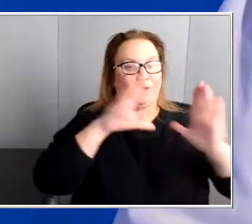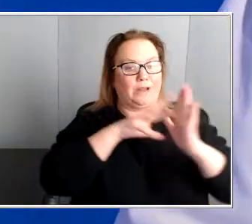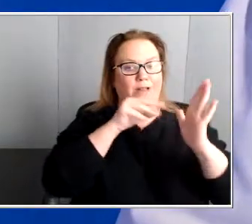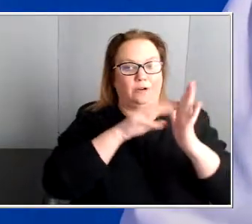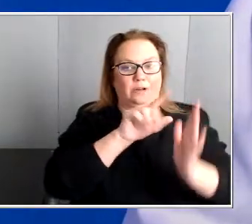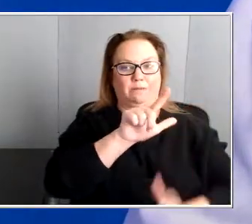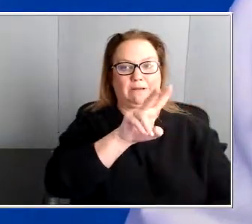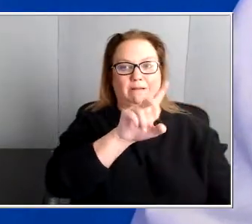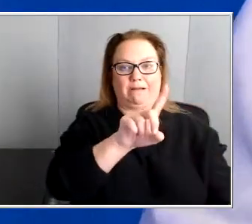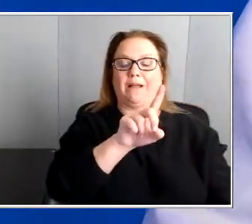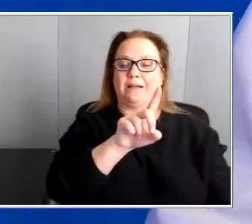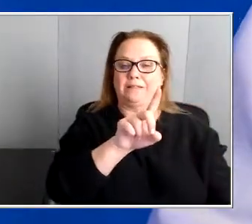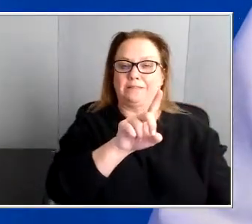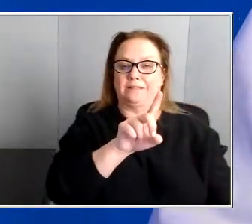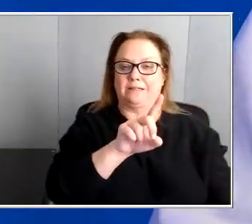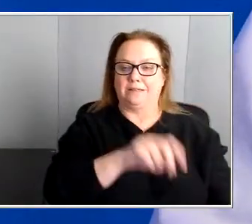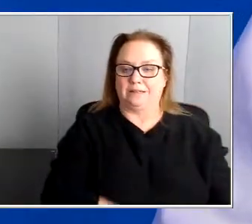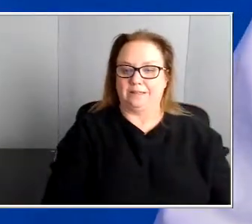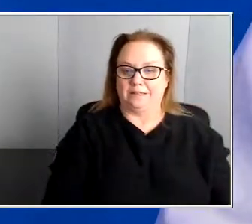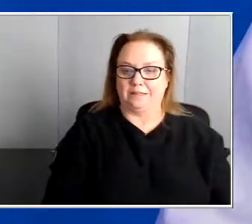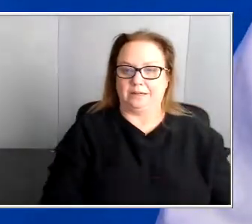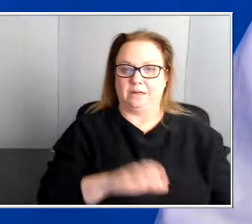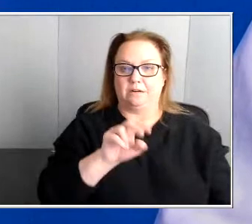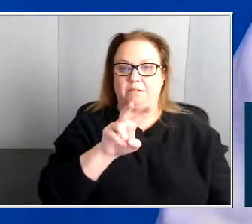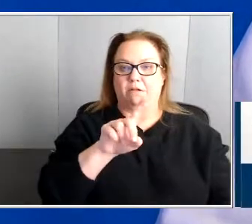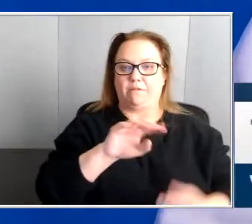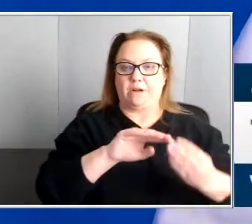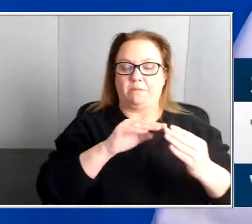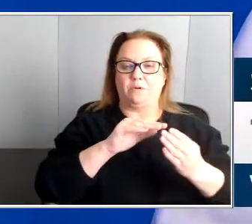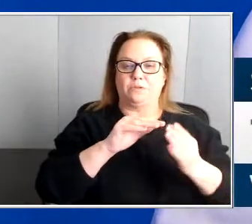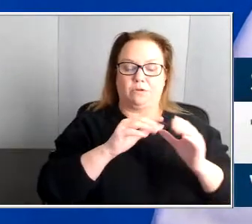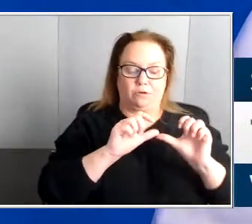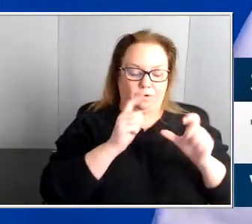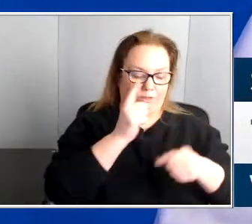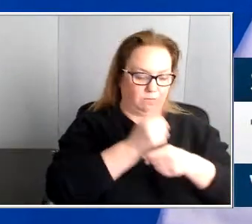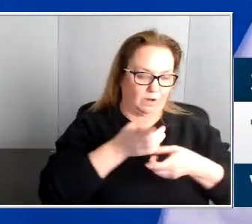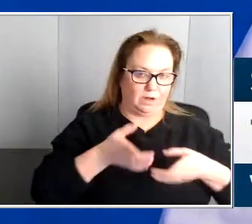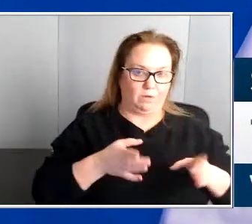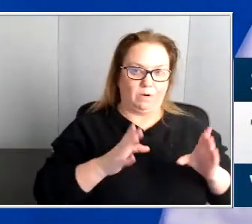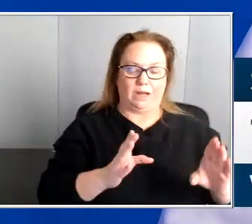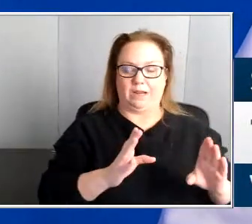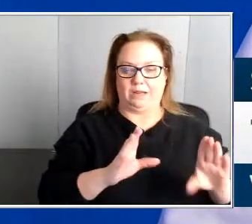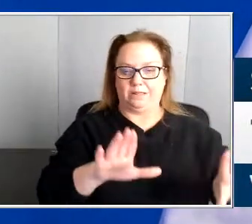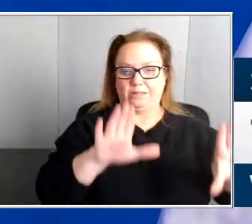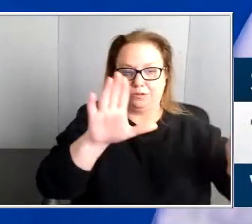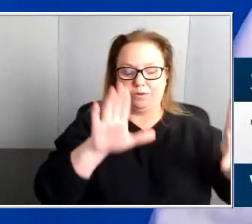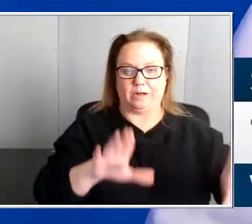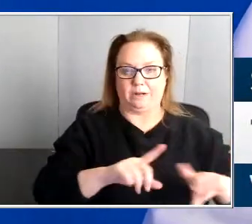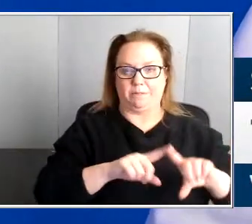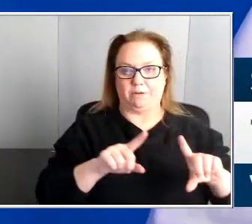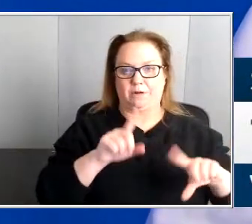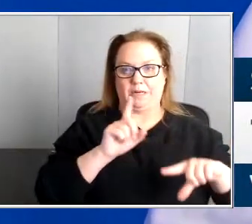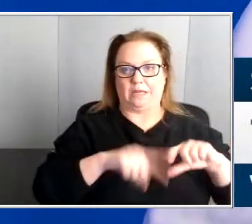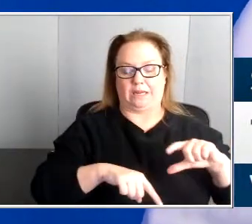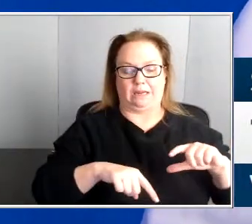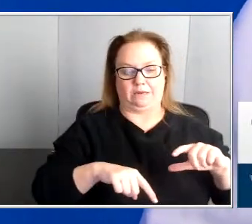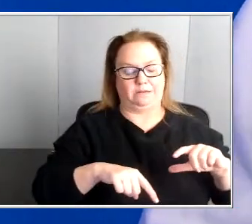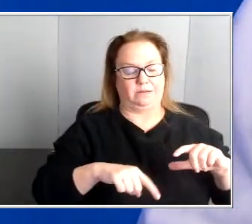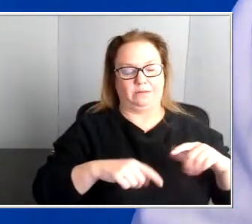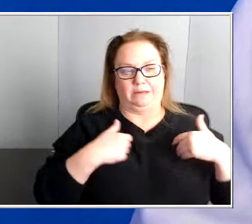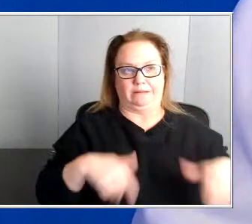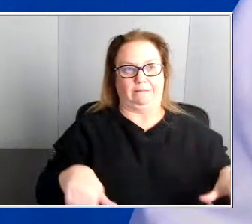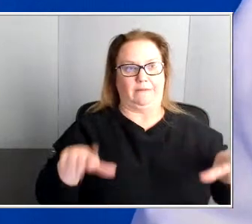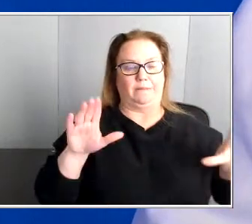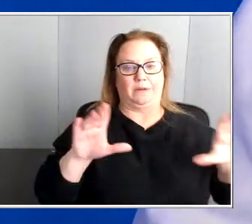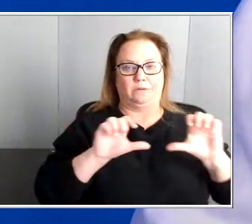and I think COVID numbers are definitely headed in the right direction, which is great, but we can't let our guard totally down, and still staying up to